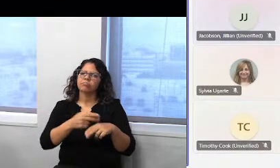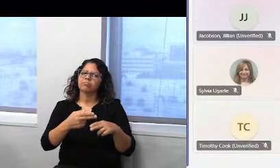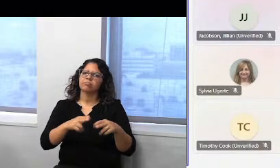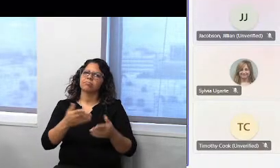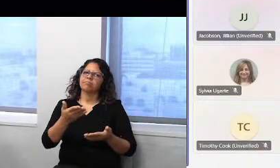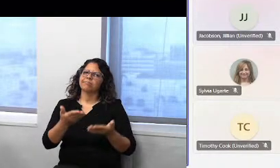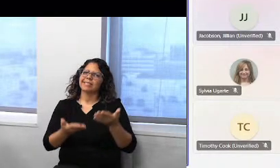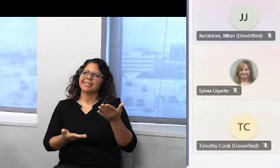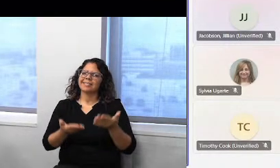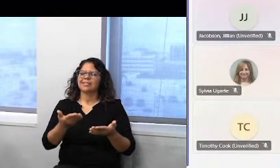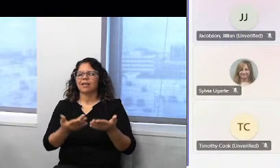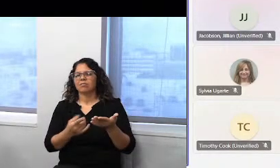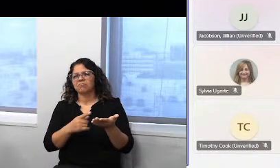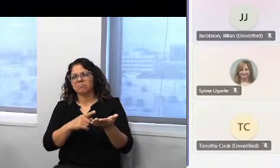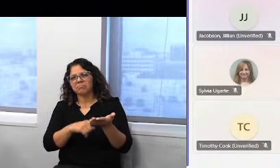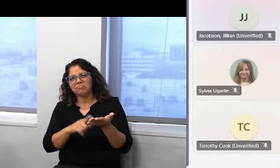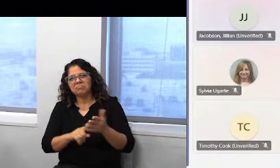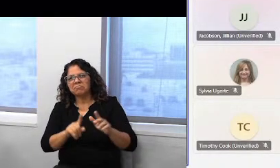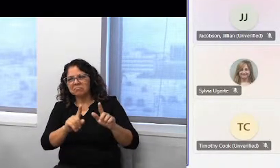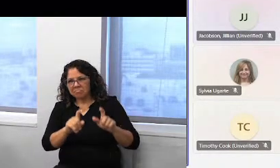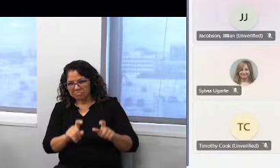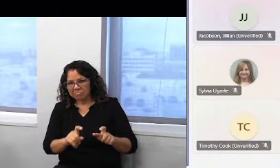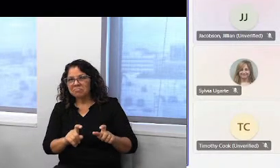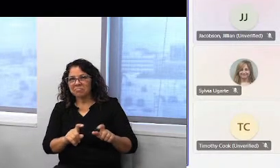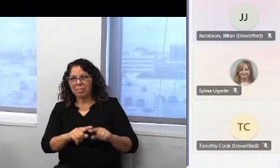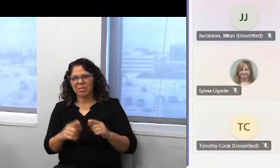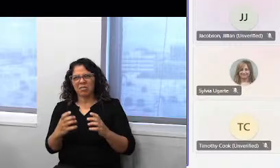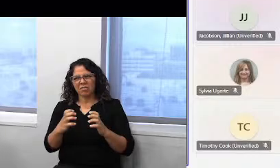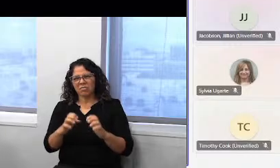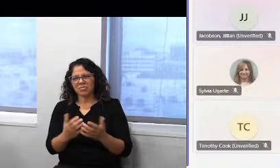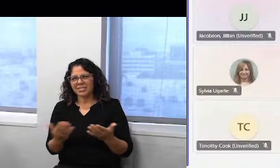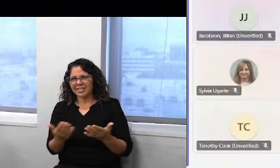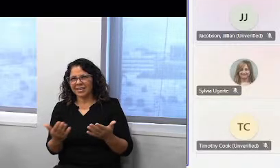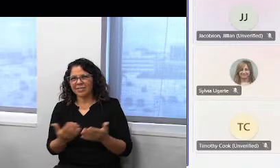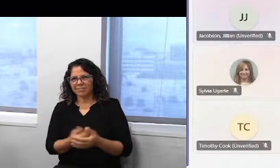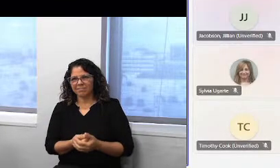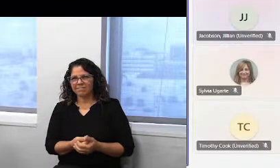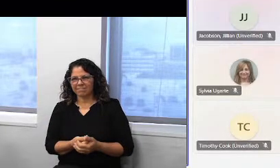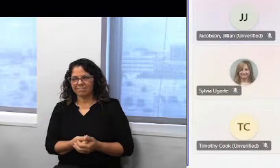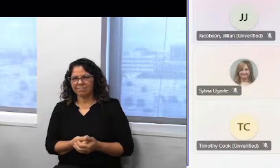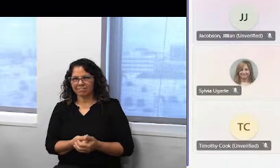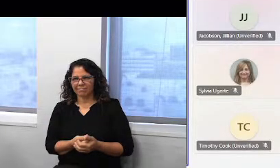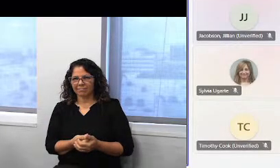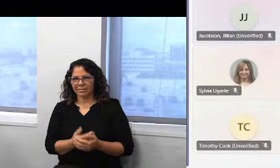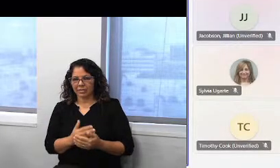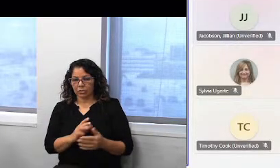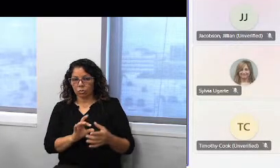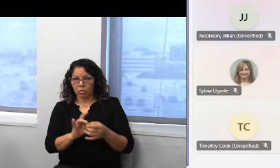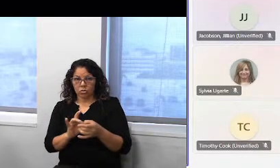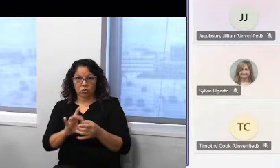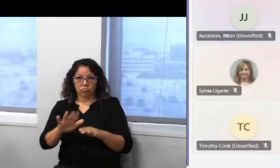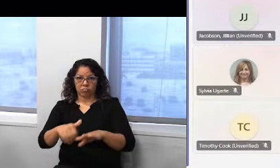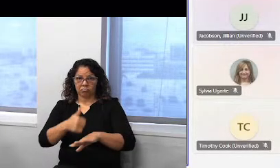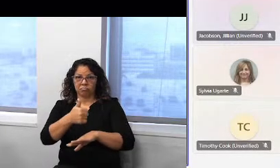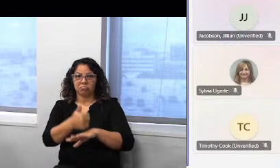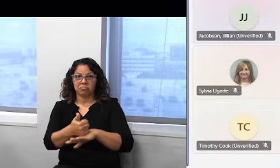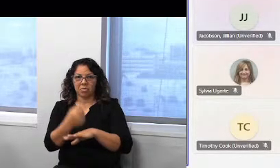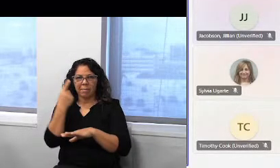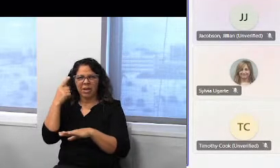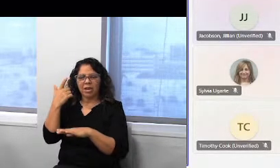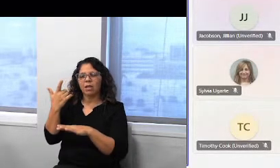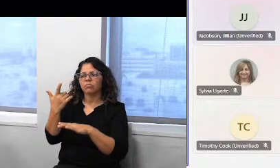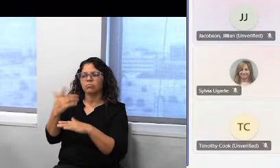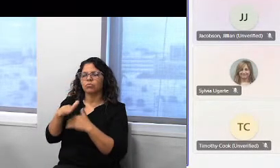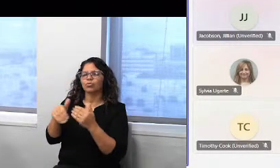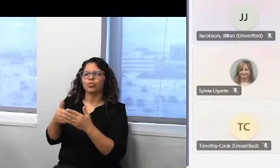commitment has always been to enable the interconnection of these projects fully and ensure they meet the standards and codes and the requirements established